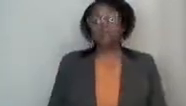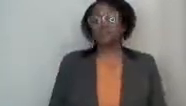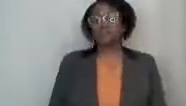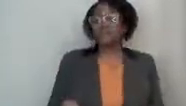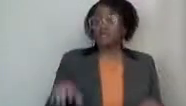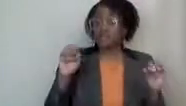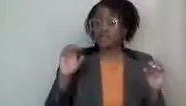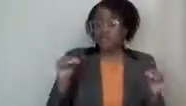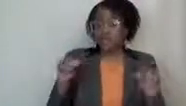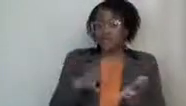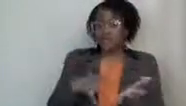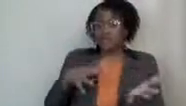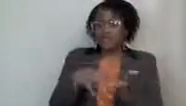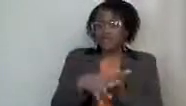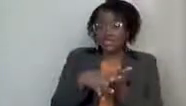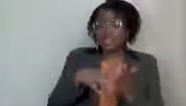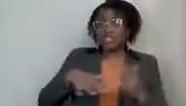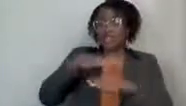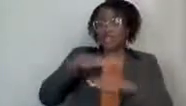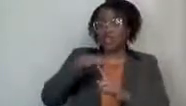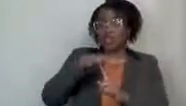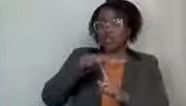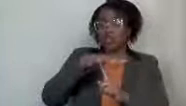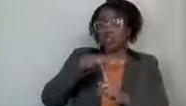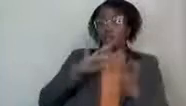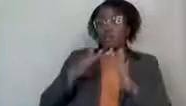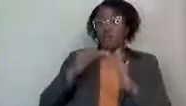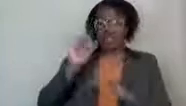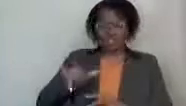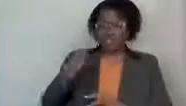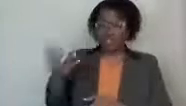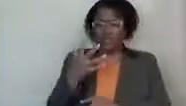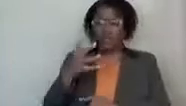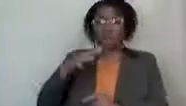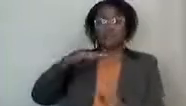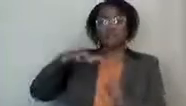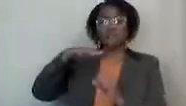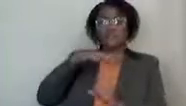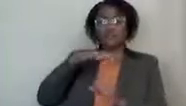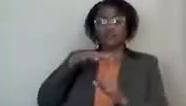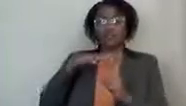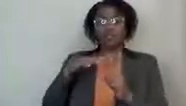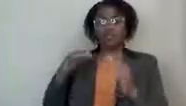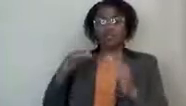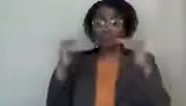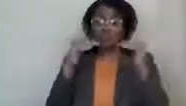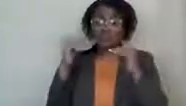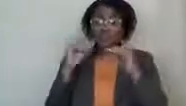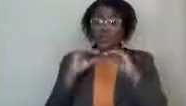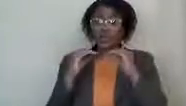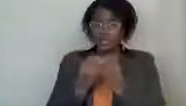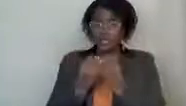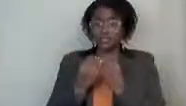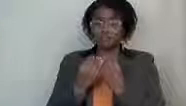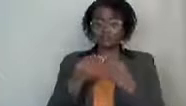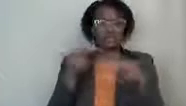So the Indigenous Environmental Network is an environmental justice organization. You can slip to the